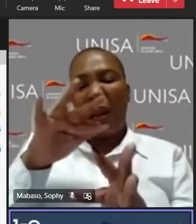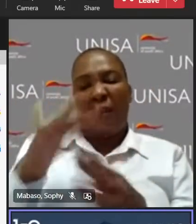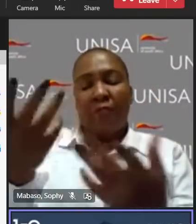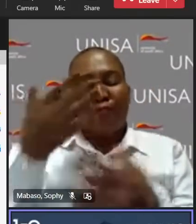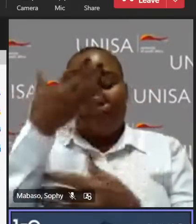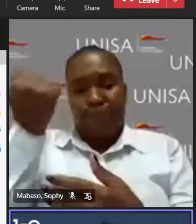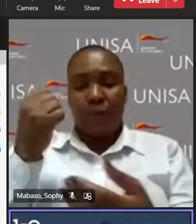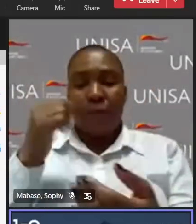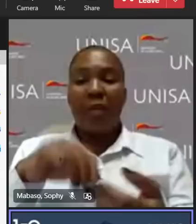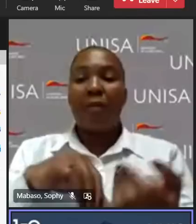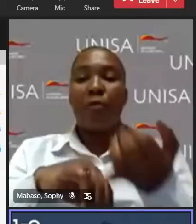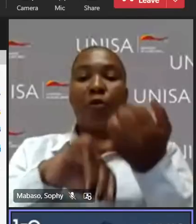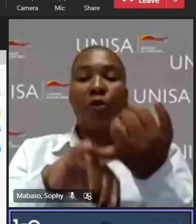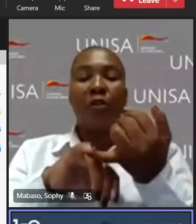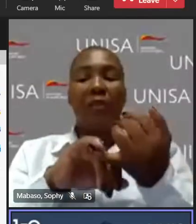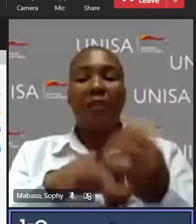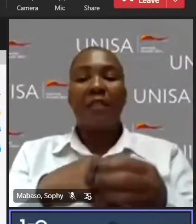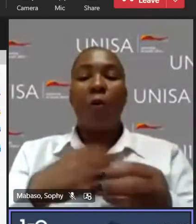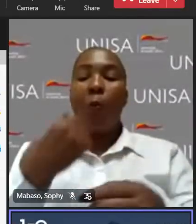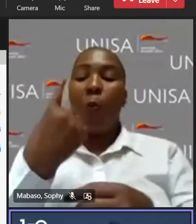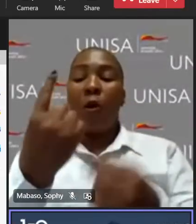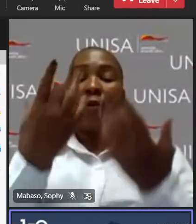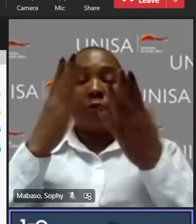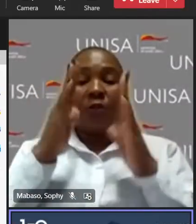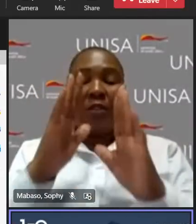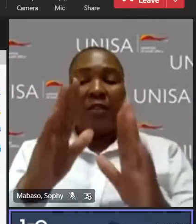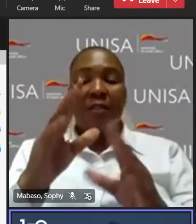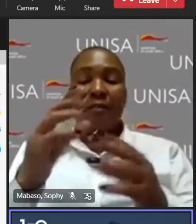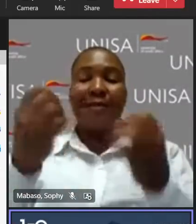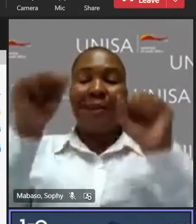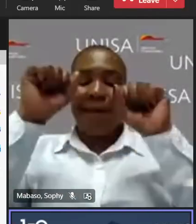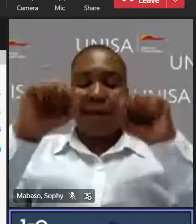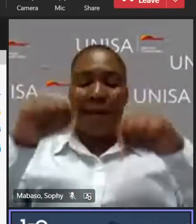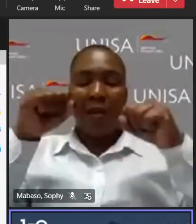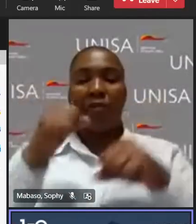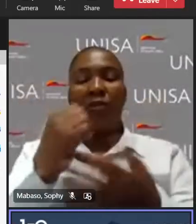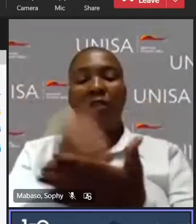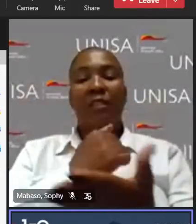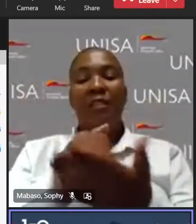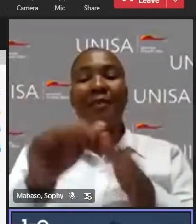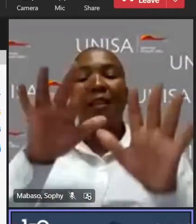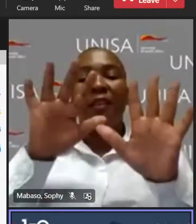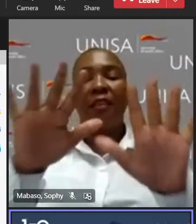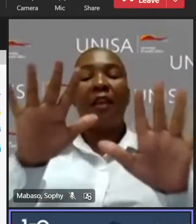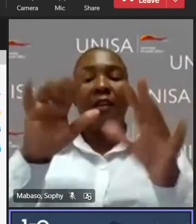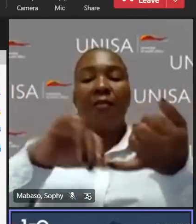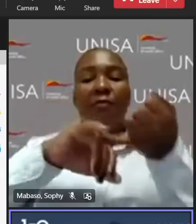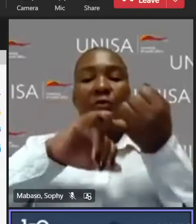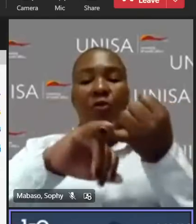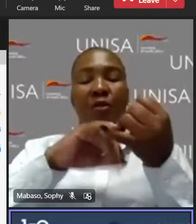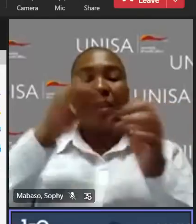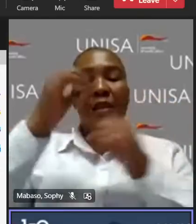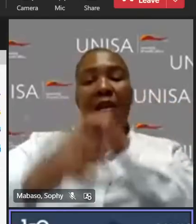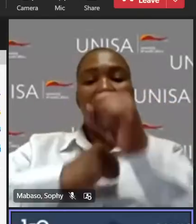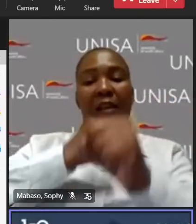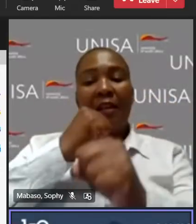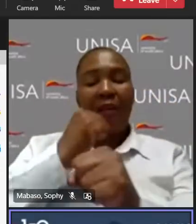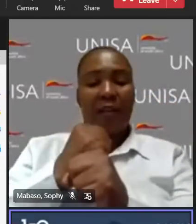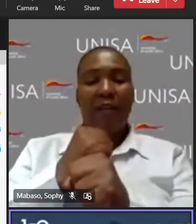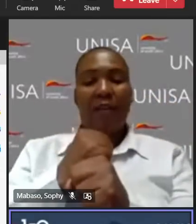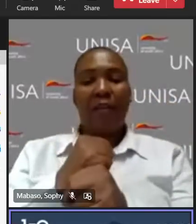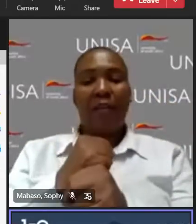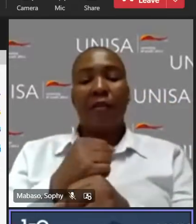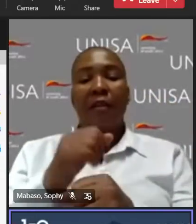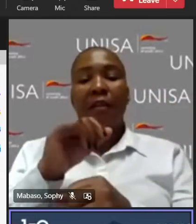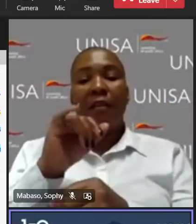modules per academic year. That may only be exceeded if you are in fact in your